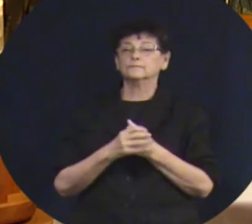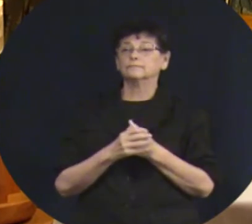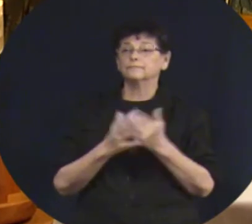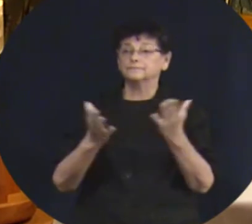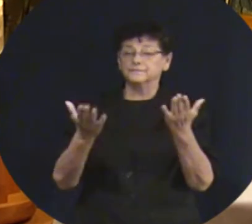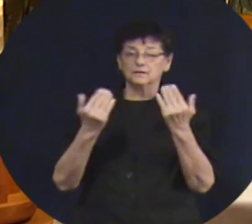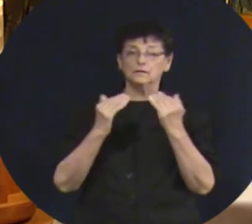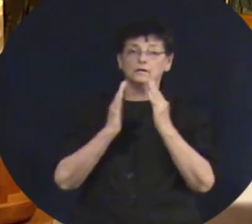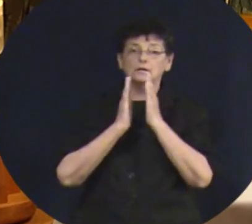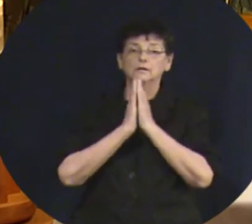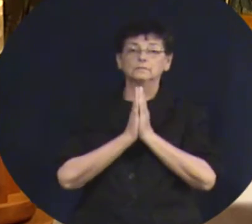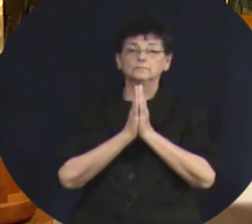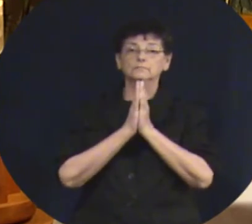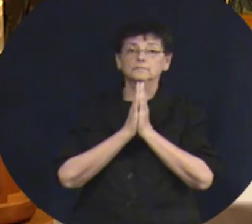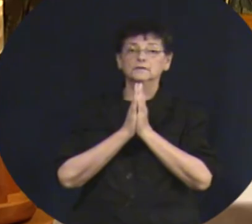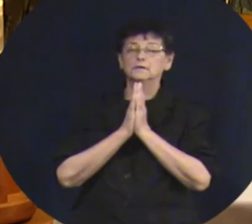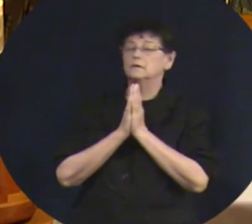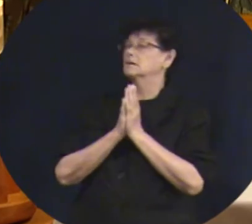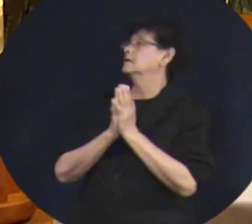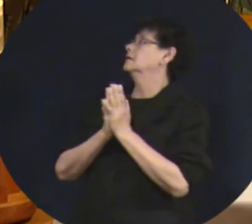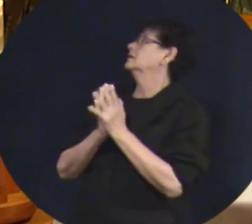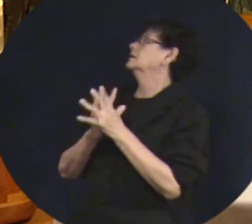Lord.